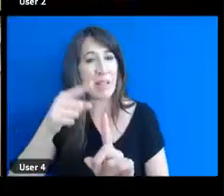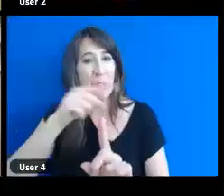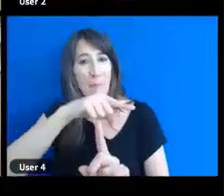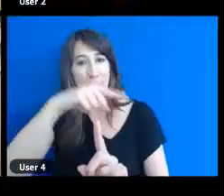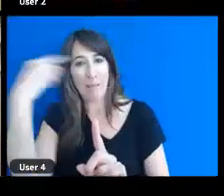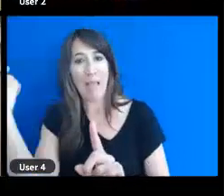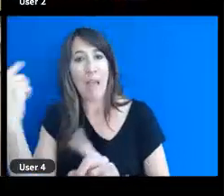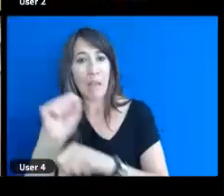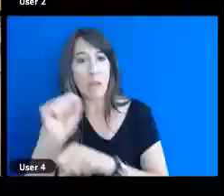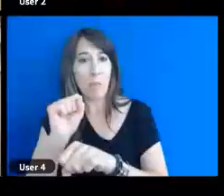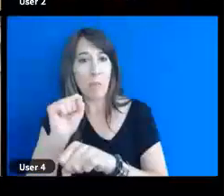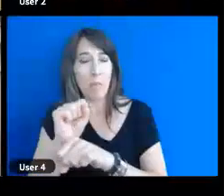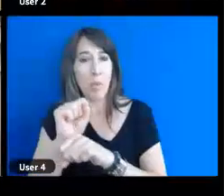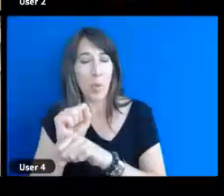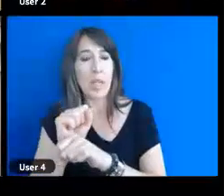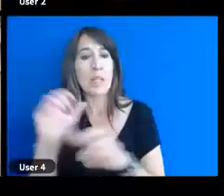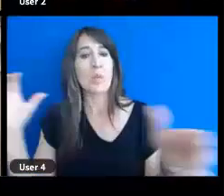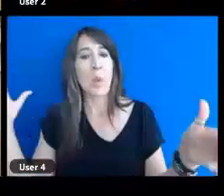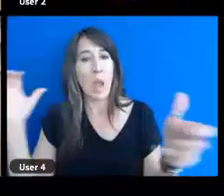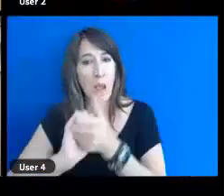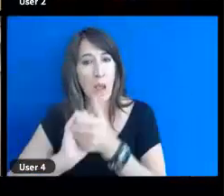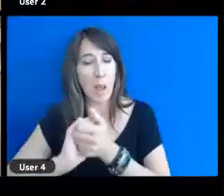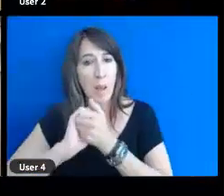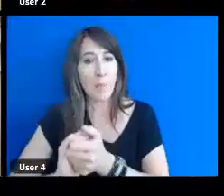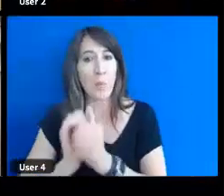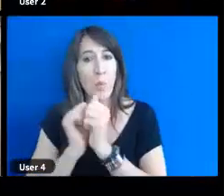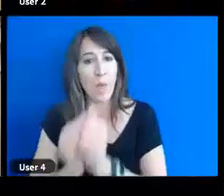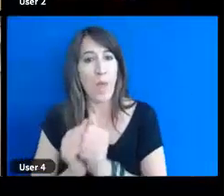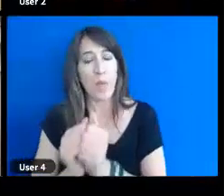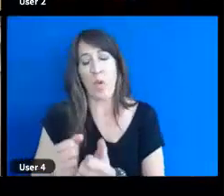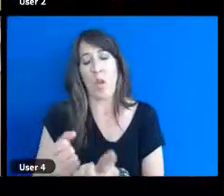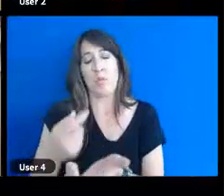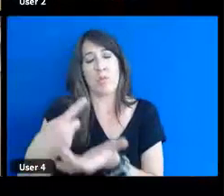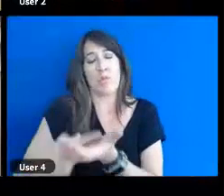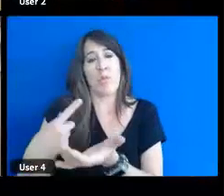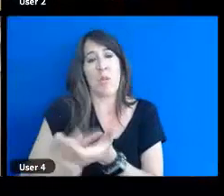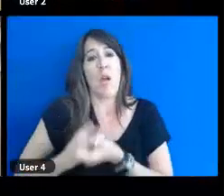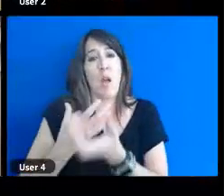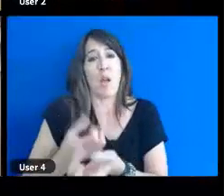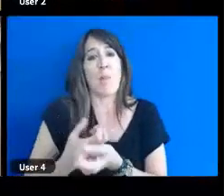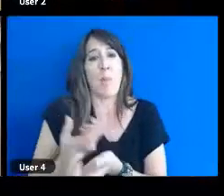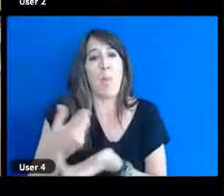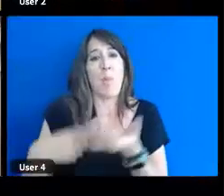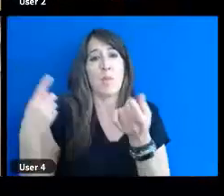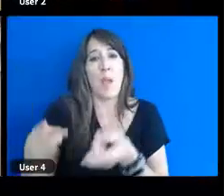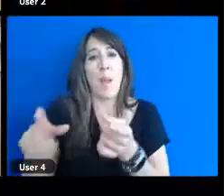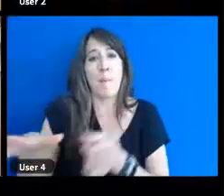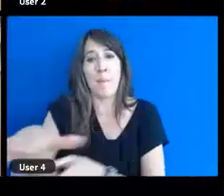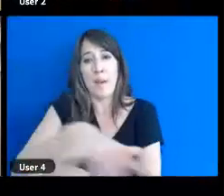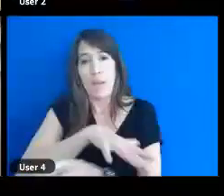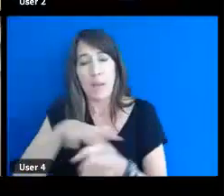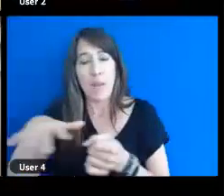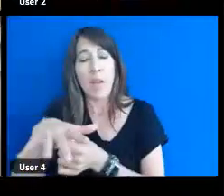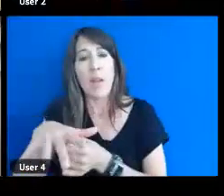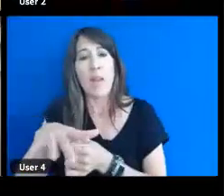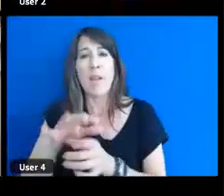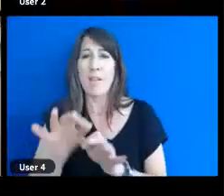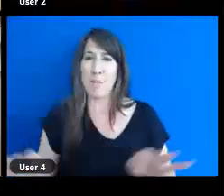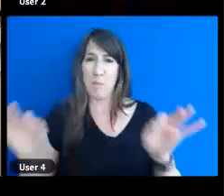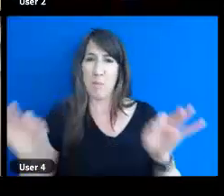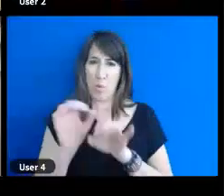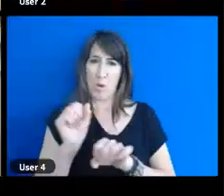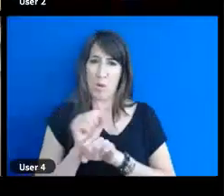racialized people, but specifically the Black employees, to come together and just to talk about some of the things that are